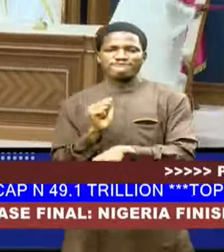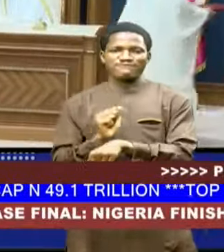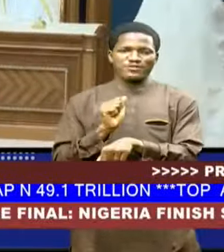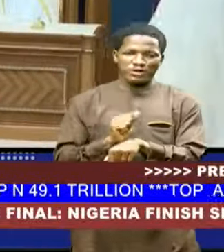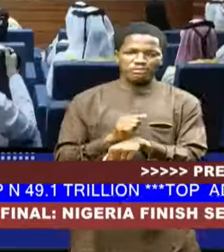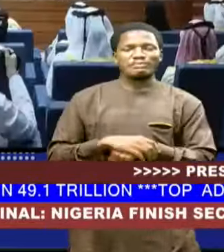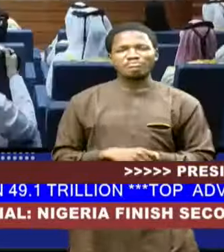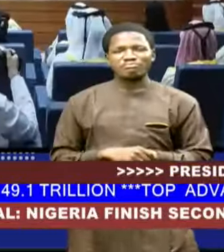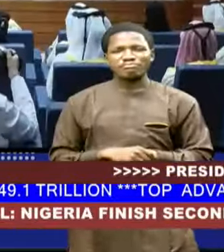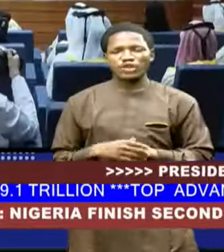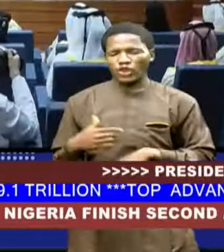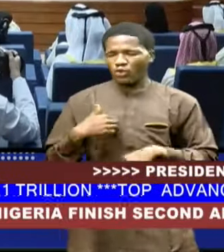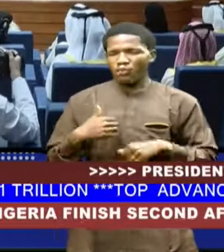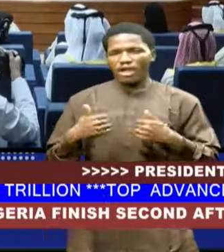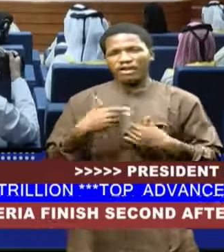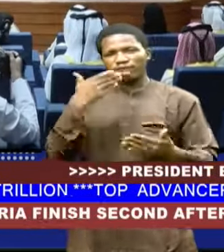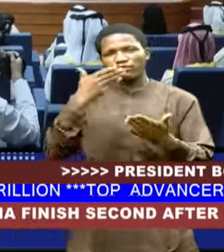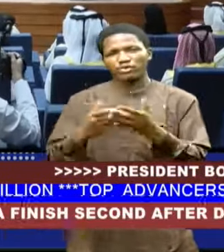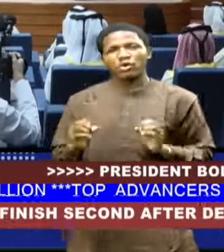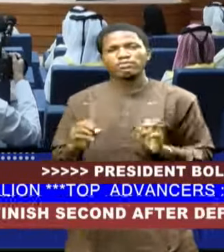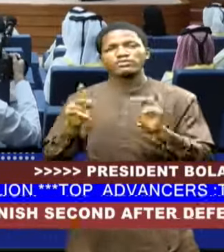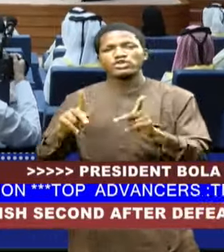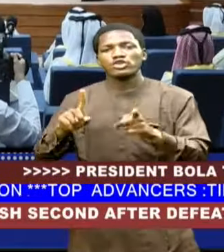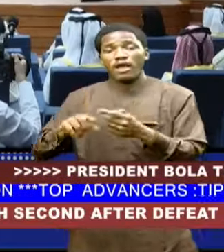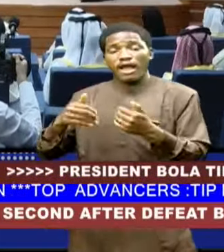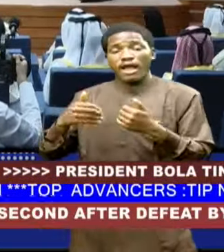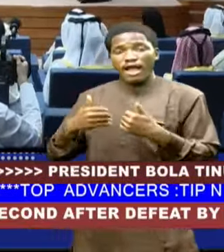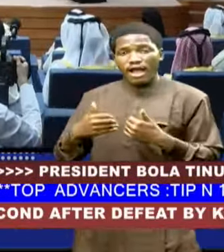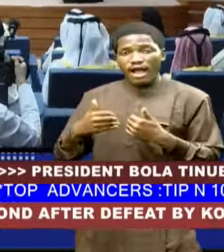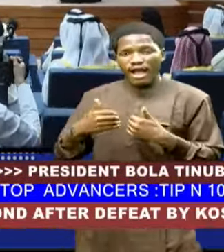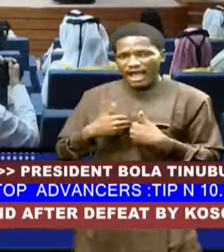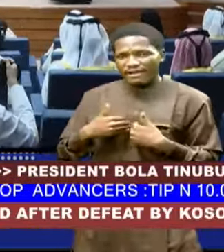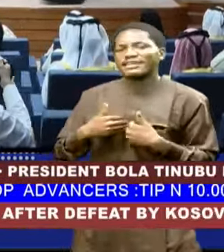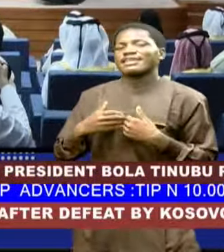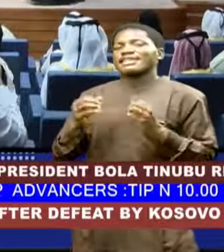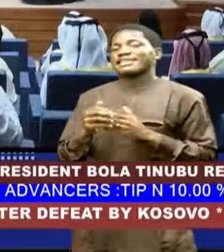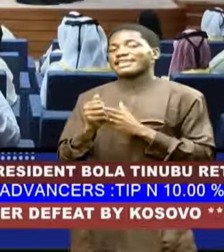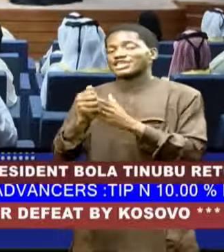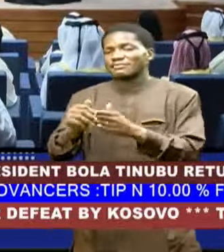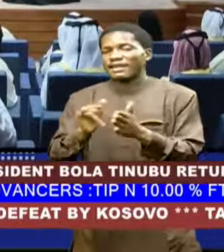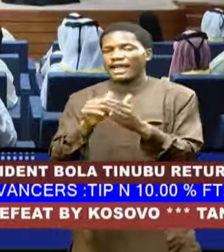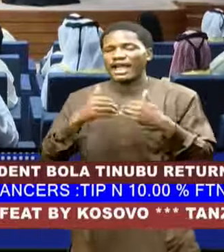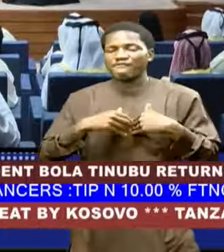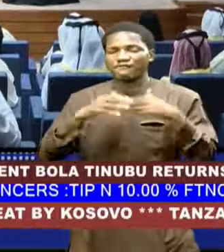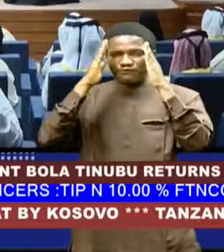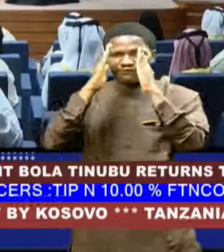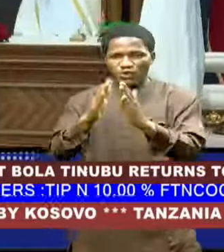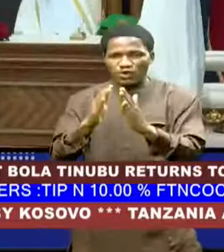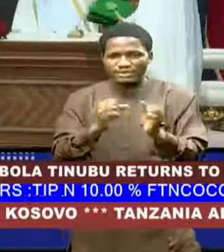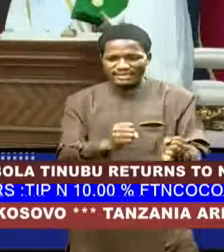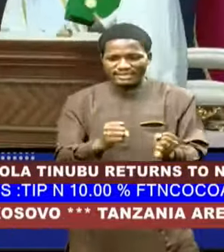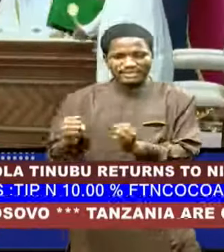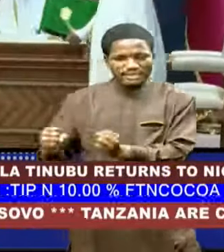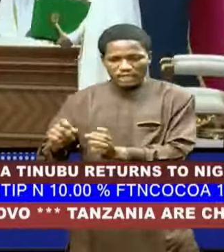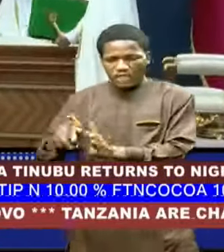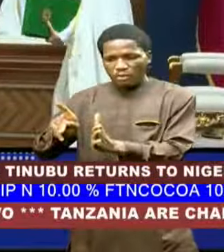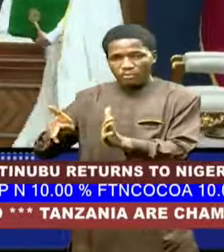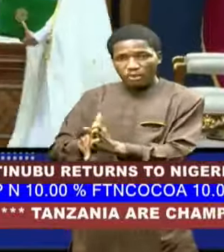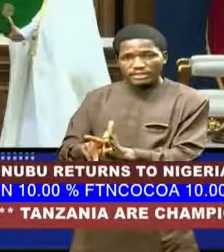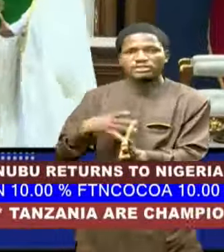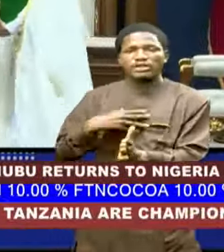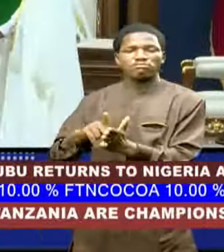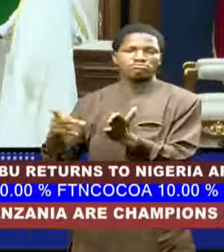opportunity for having a leadership that has focus, strategy, policies and programs that will help Nigeria as a